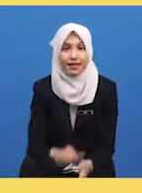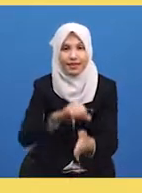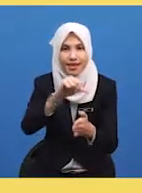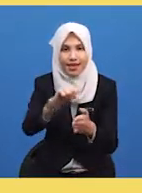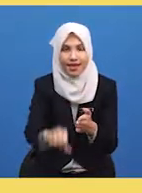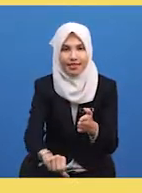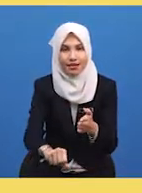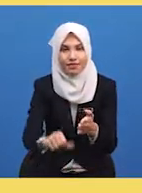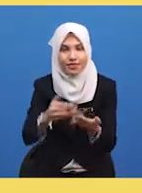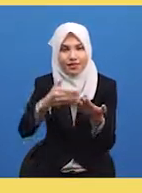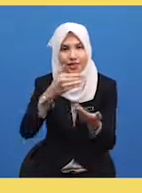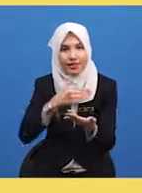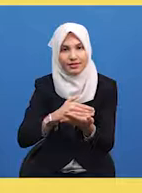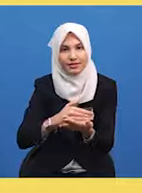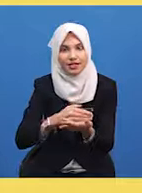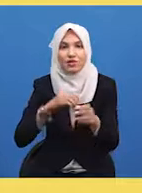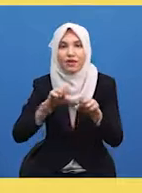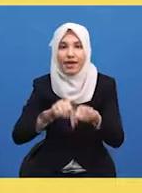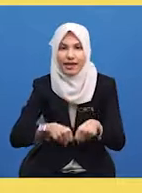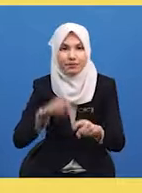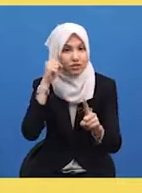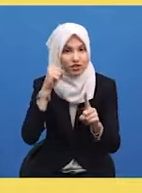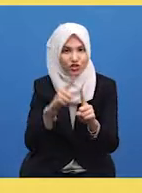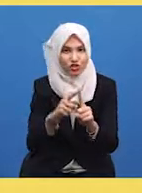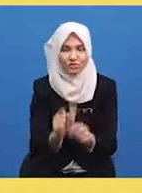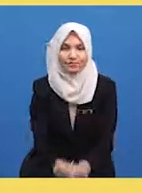of this lesson, you'll be able to